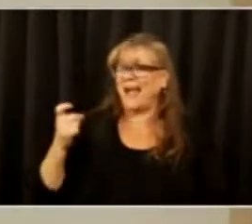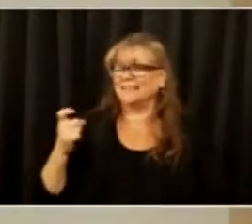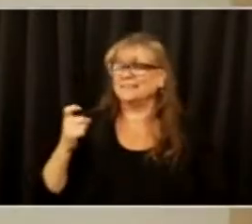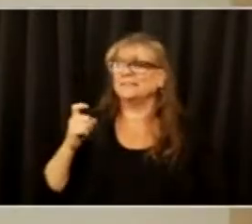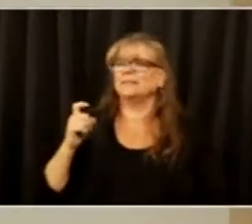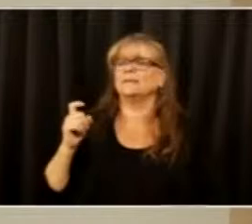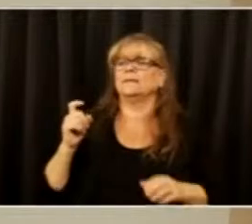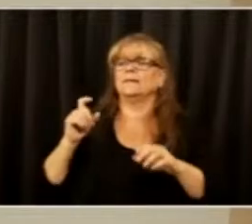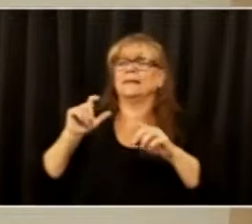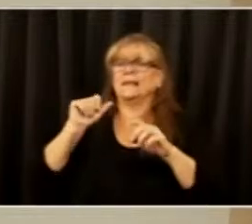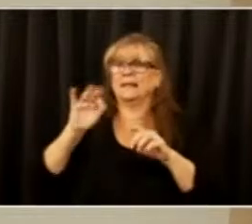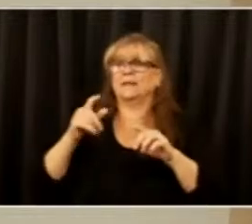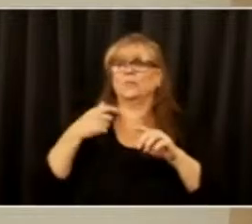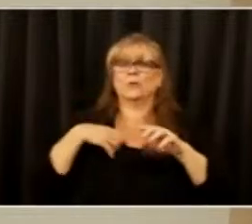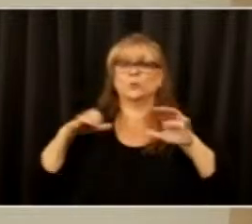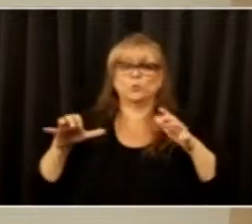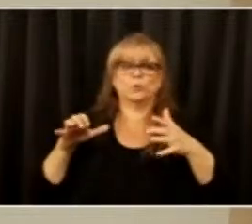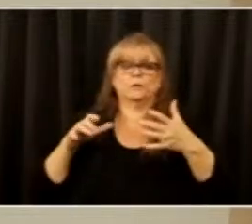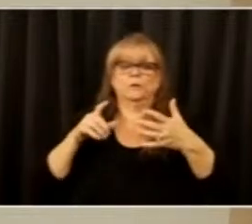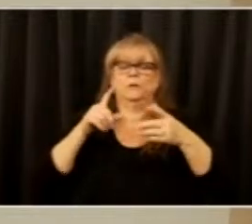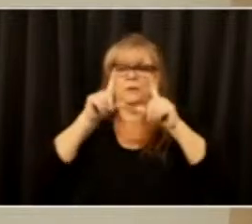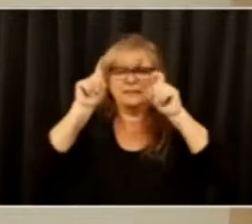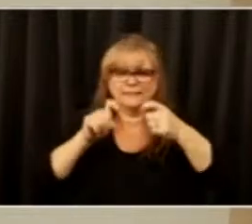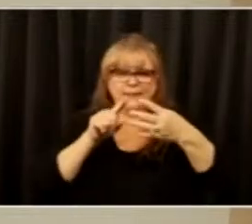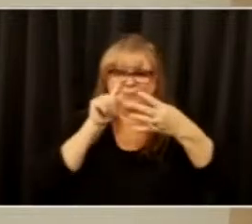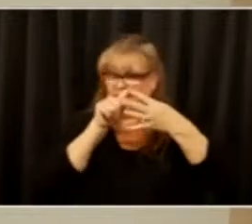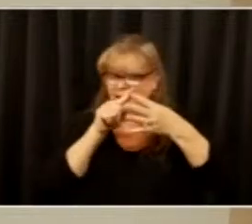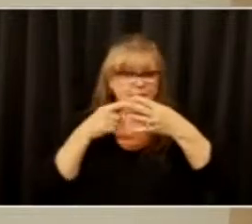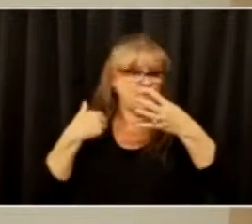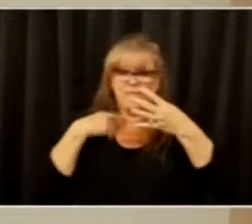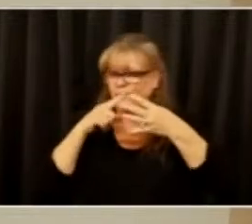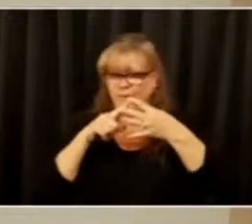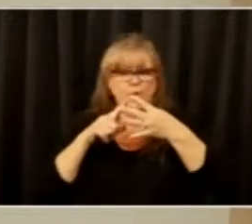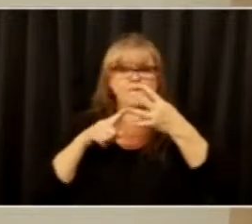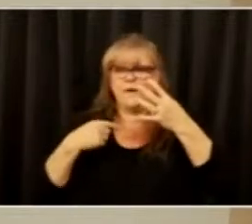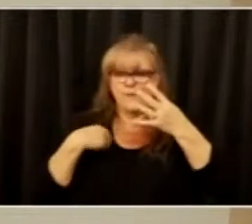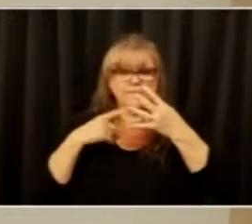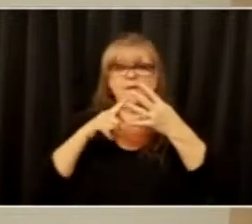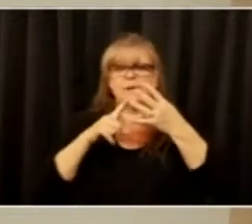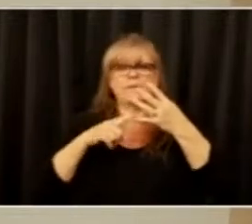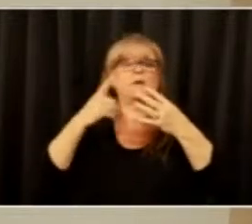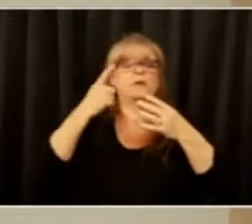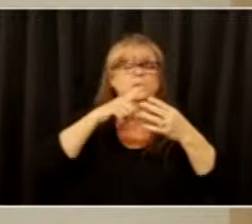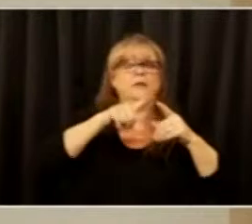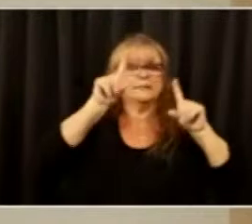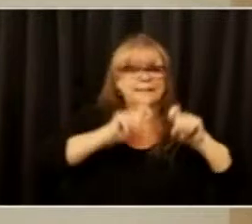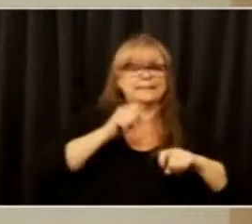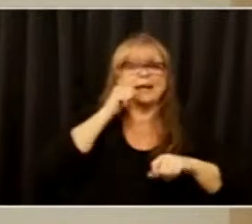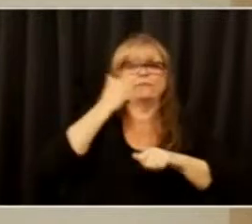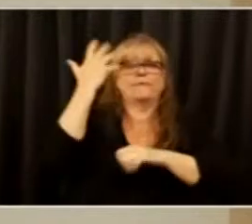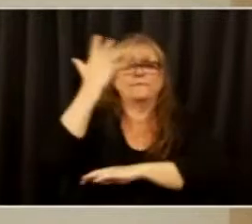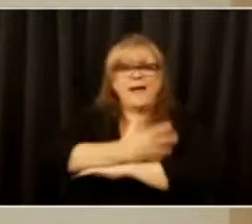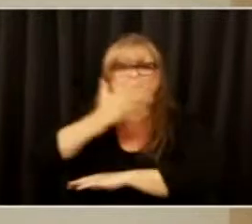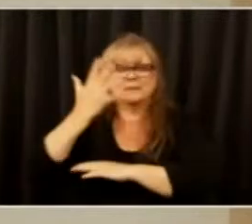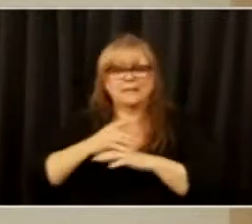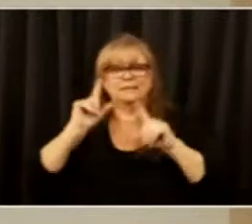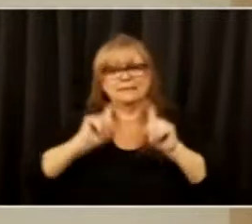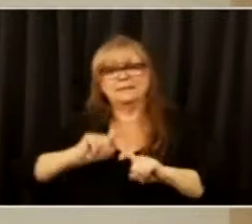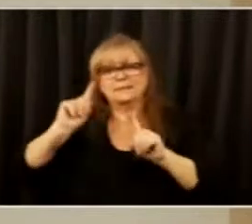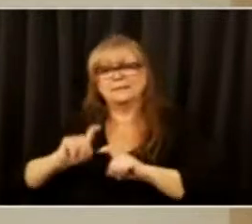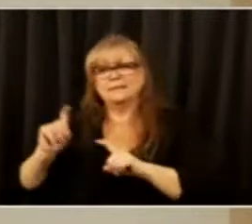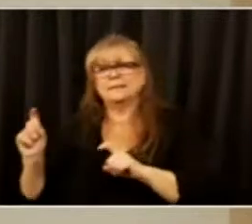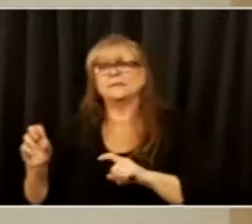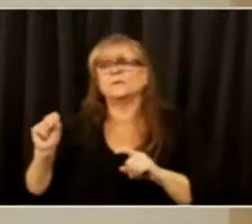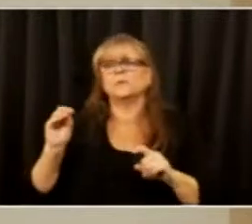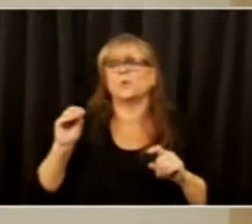done on individuals. So testing every 5 days or so to ensure that individuals who may have ongoing risk of exposure are not